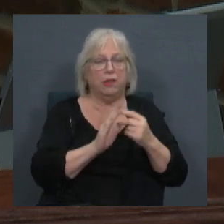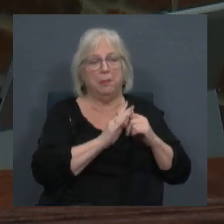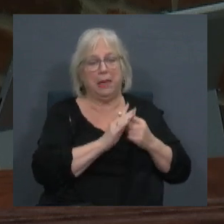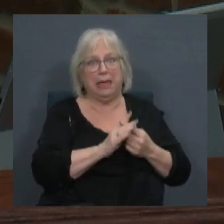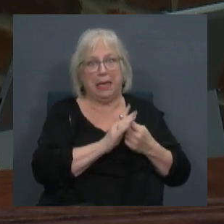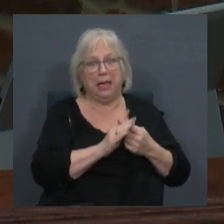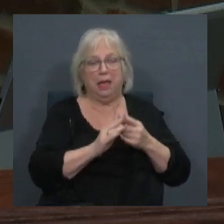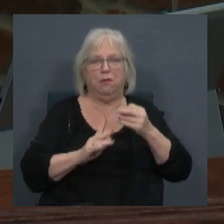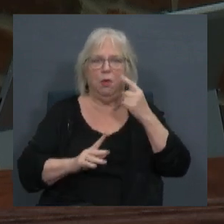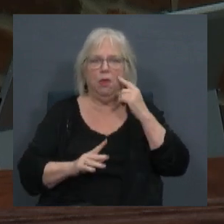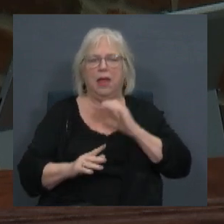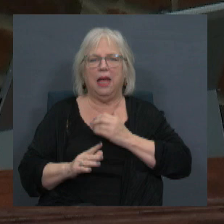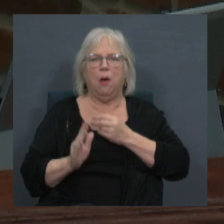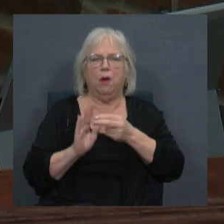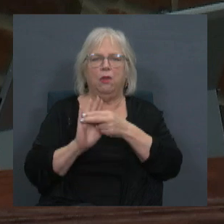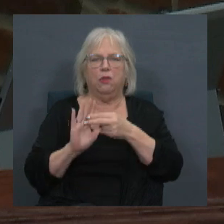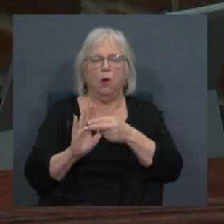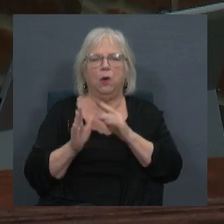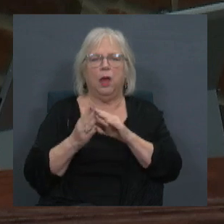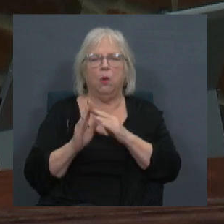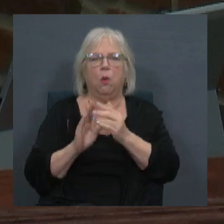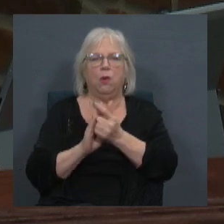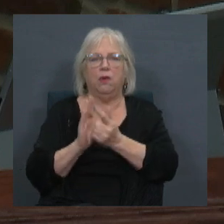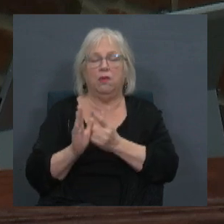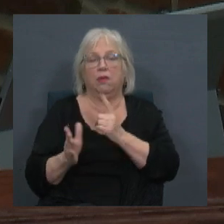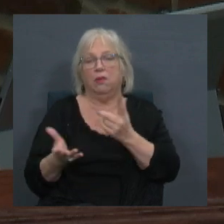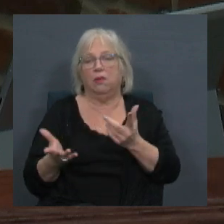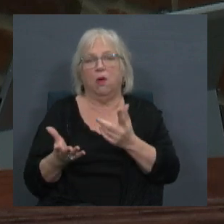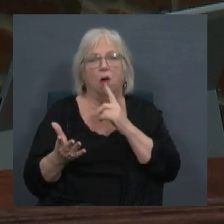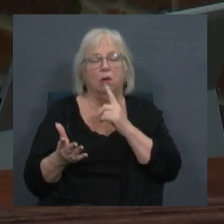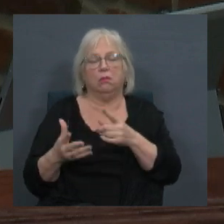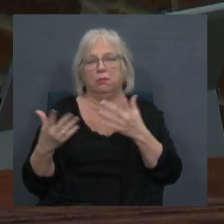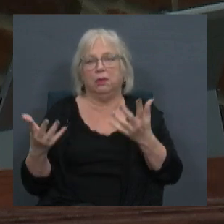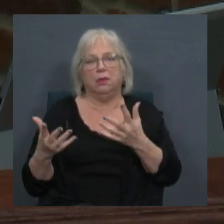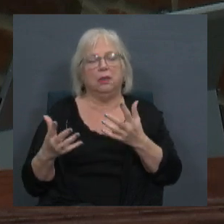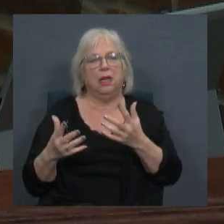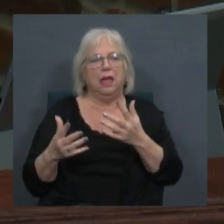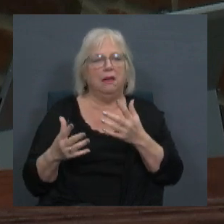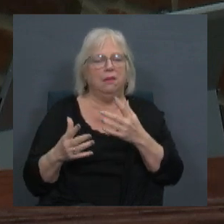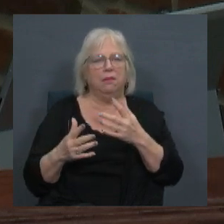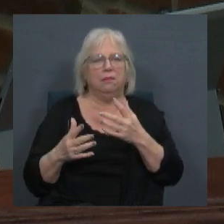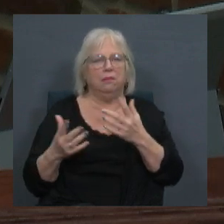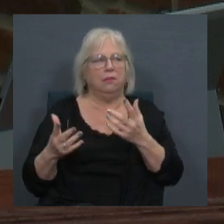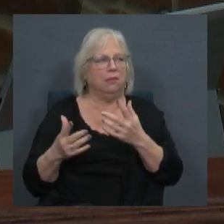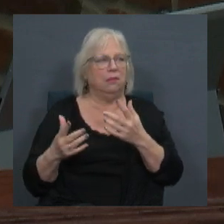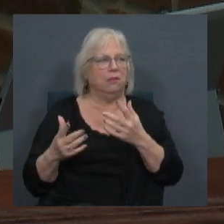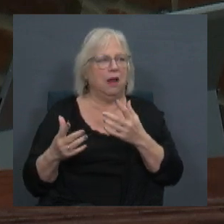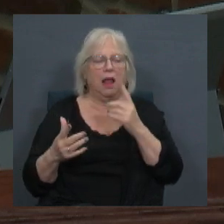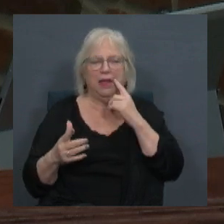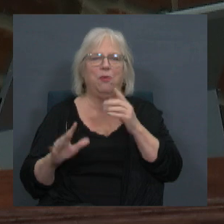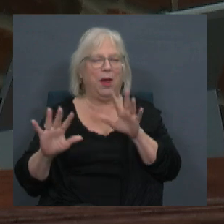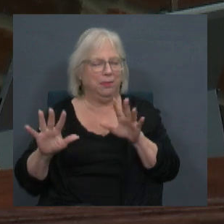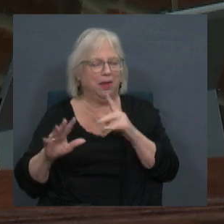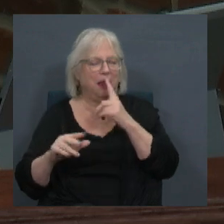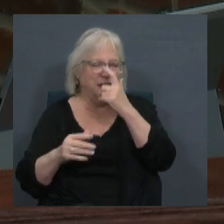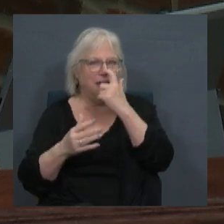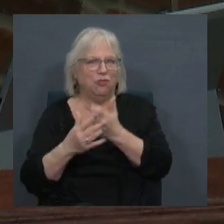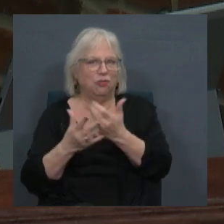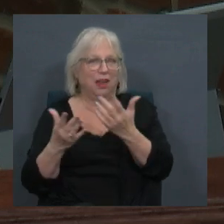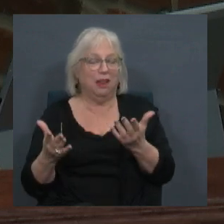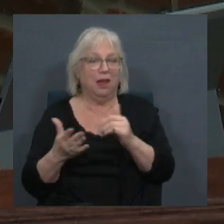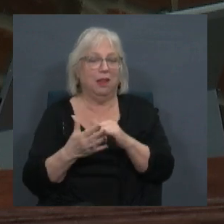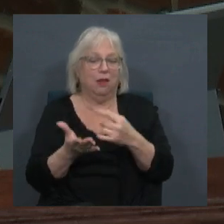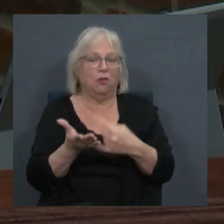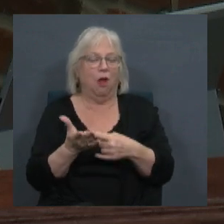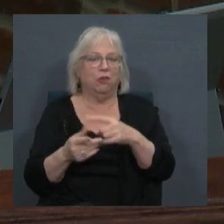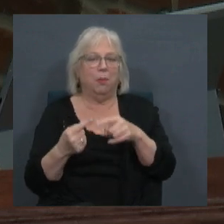our zoning ordinances, or you go through the process and there's always legal tender. I think the interesting thing about this whole deal is it talks